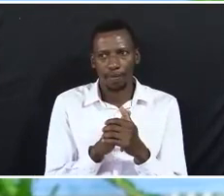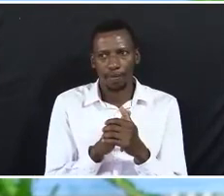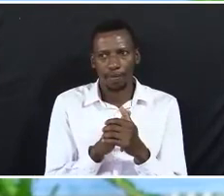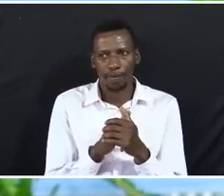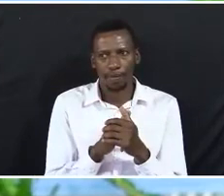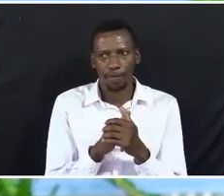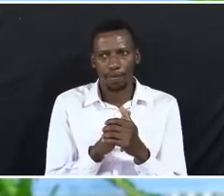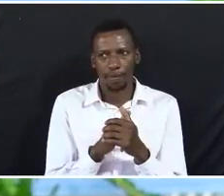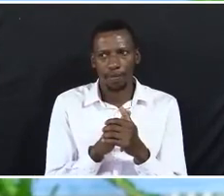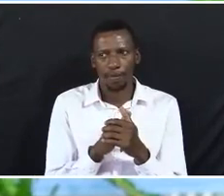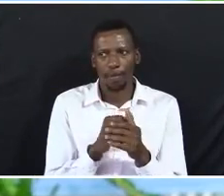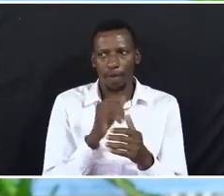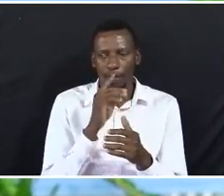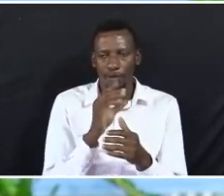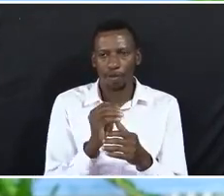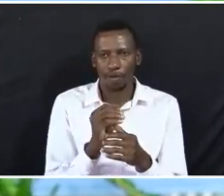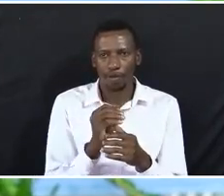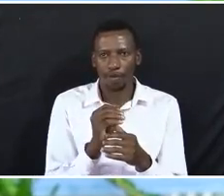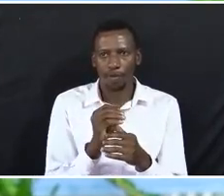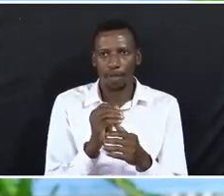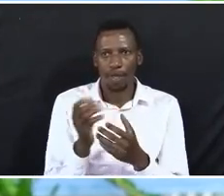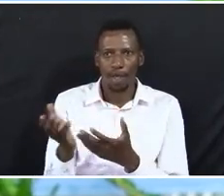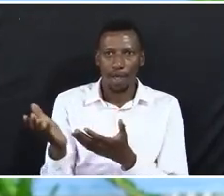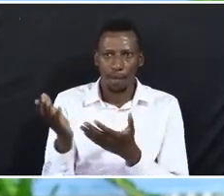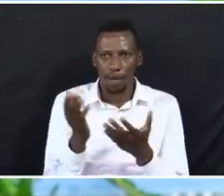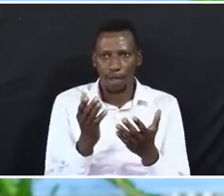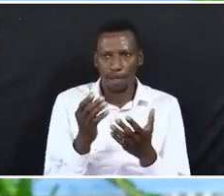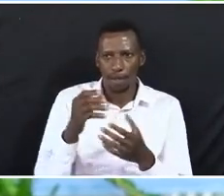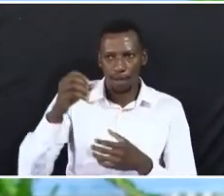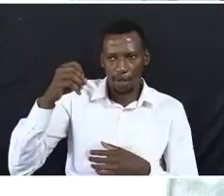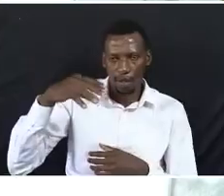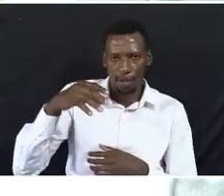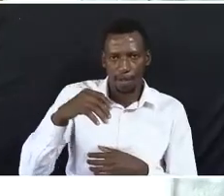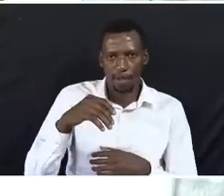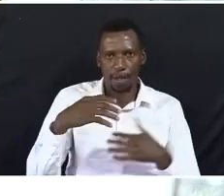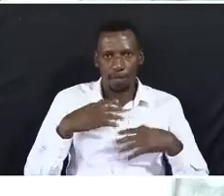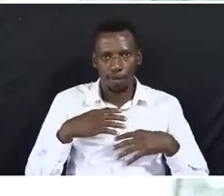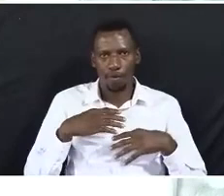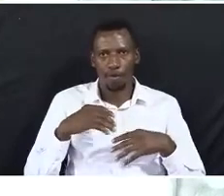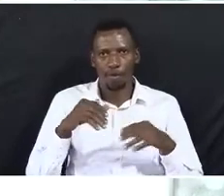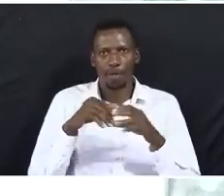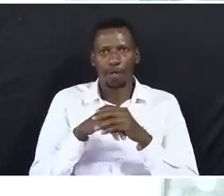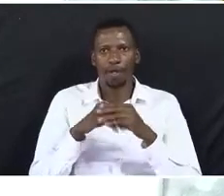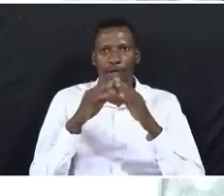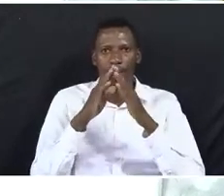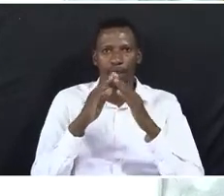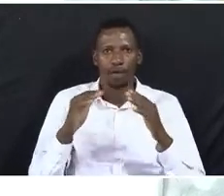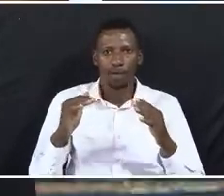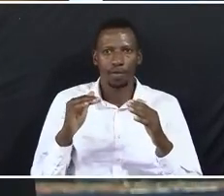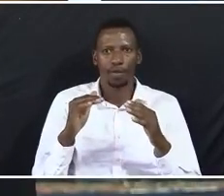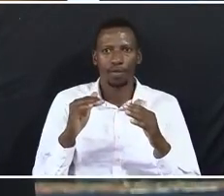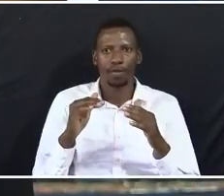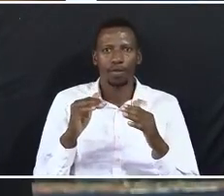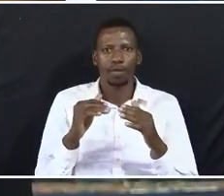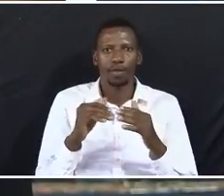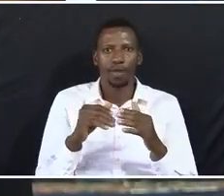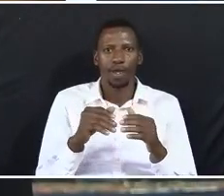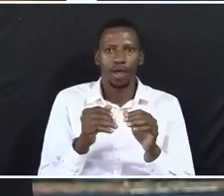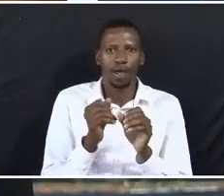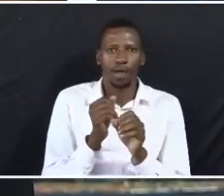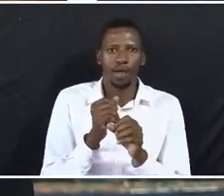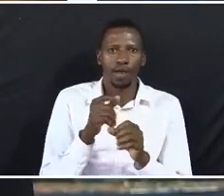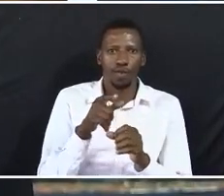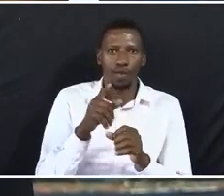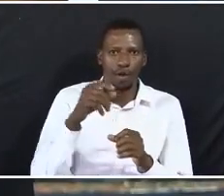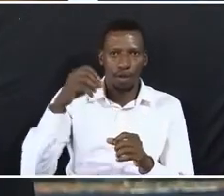it on its stand so that it brings light to the people in the house. Matthew 5:16, it says let your light shine before men that they